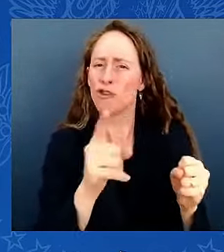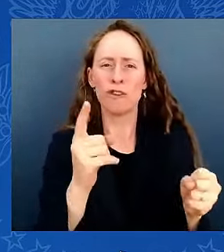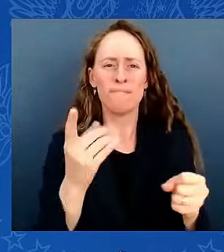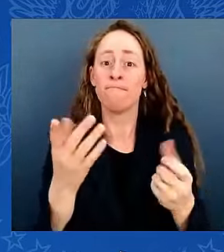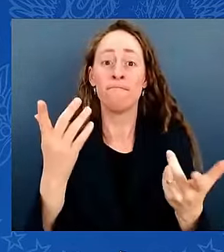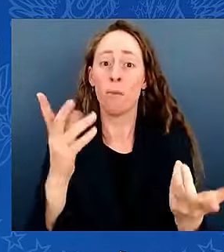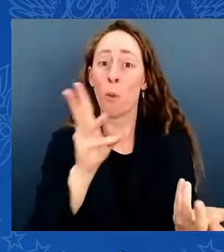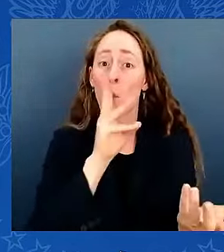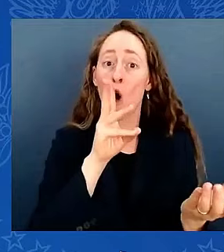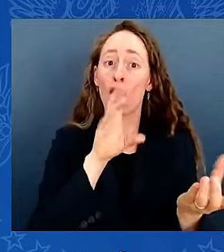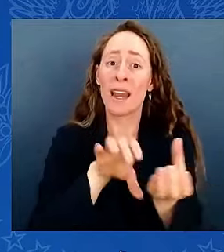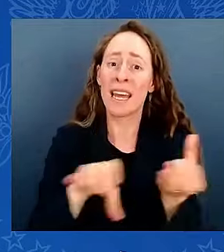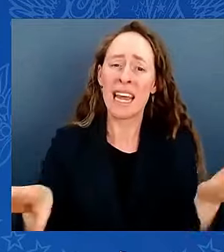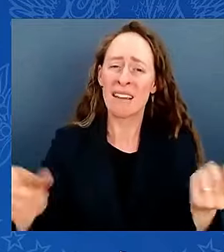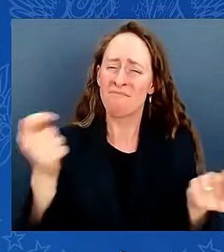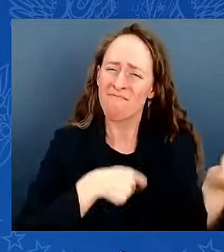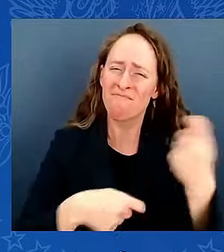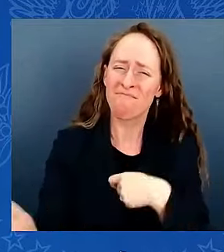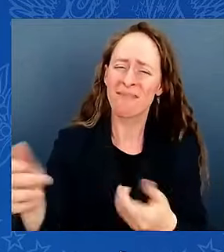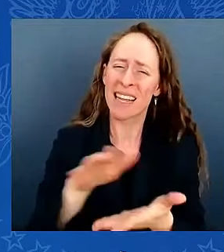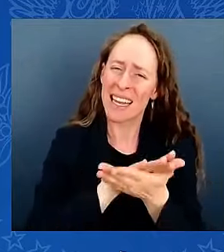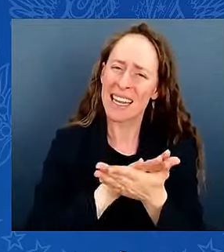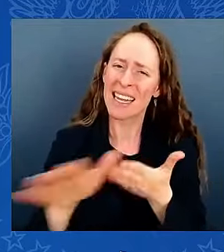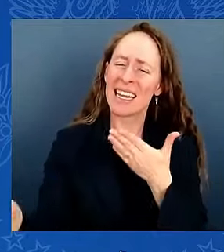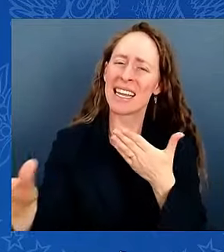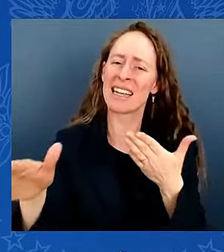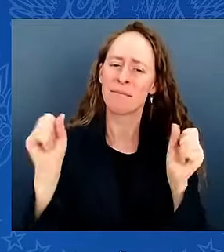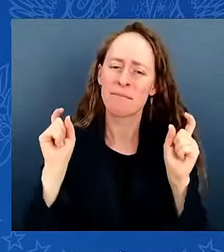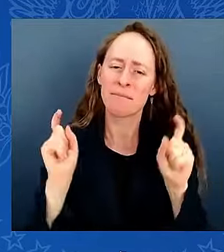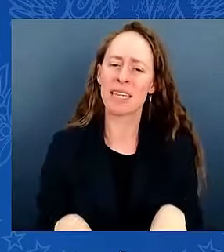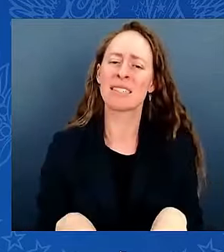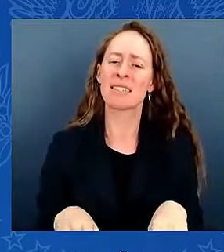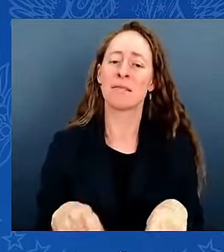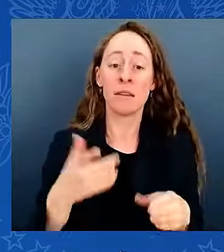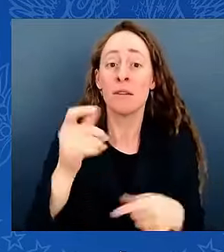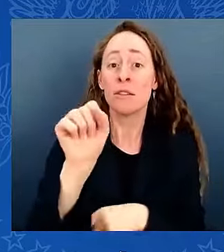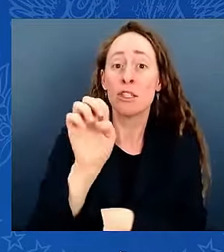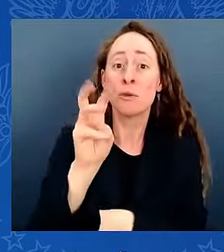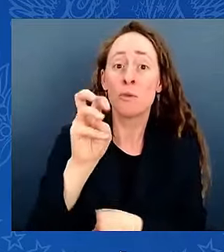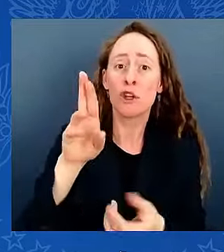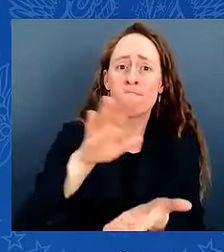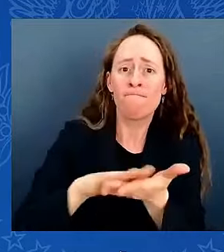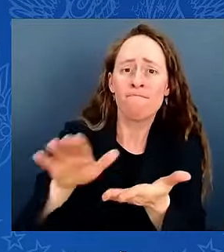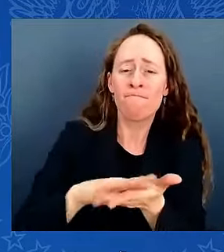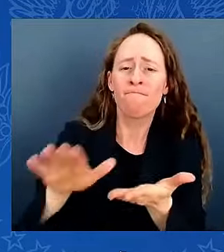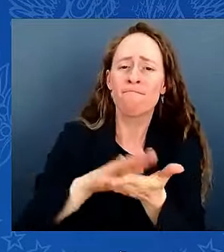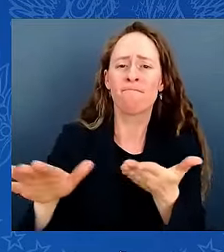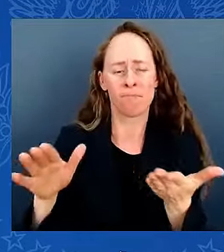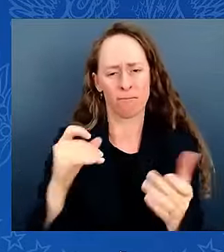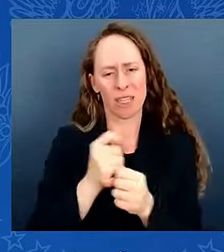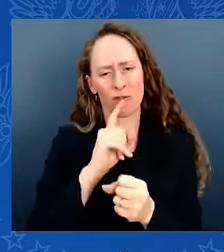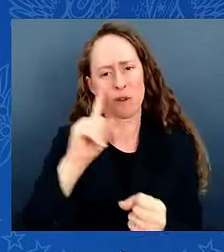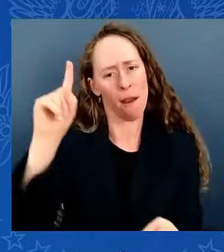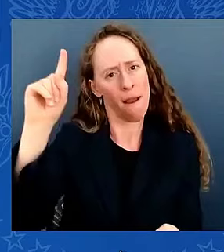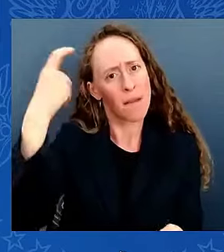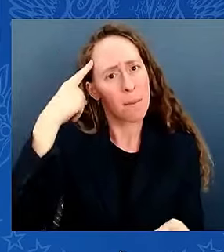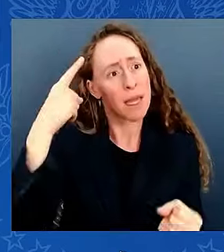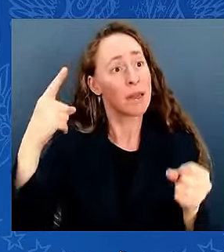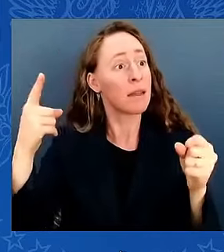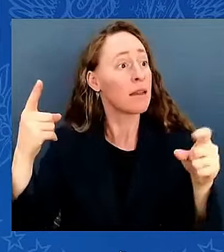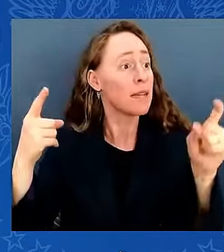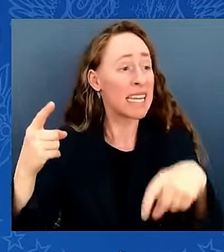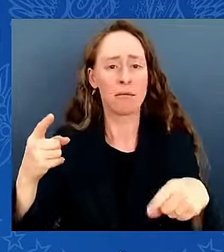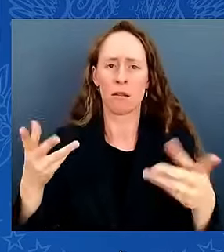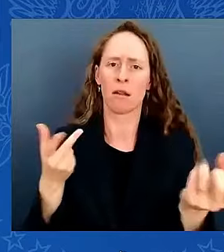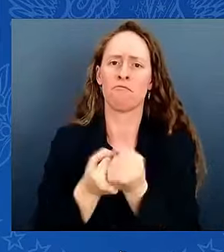It means that this administration can ensure that the government show up in places that have been left behind. For Black Americans